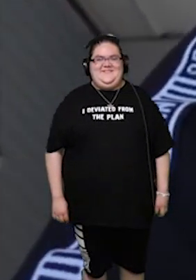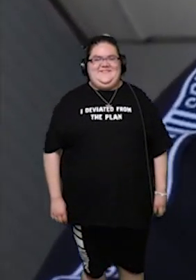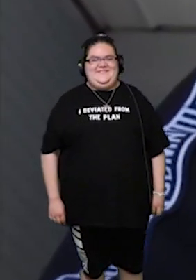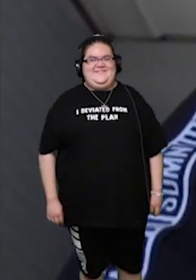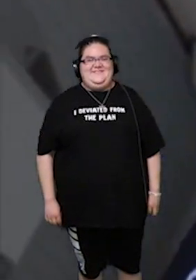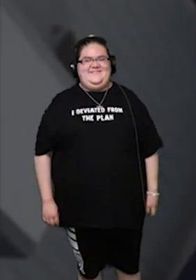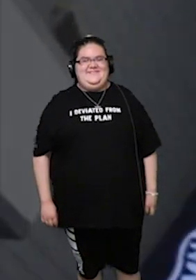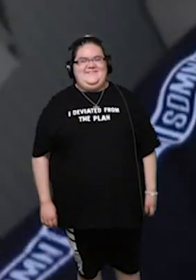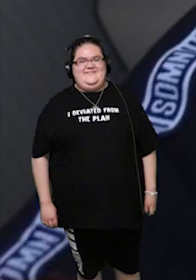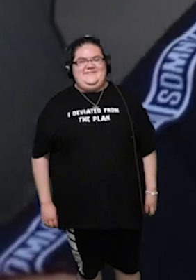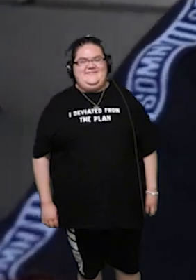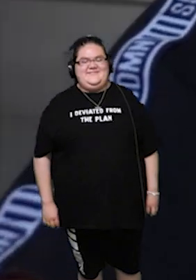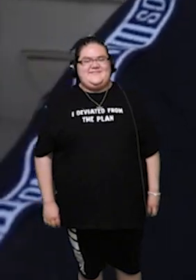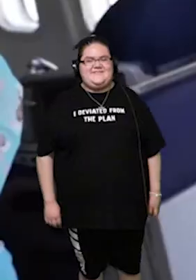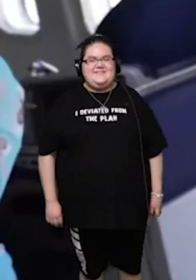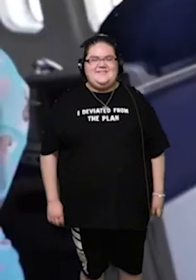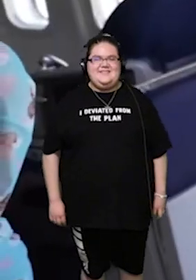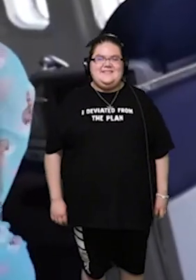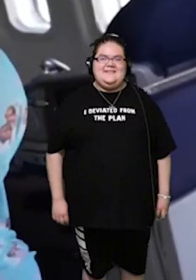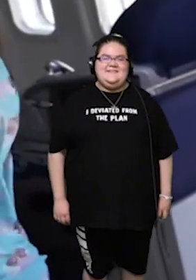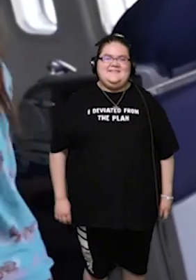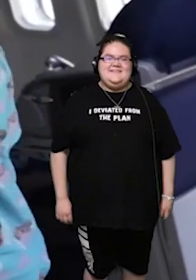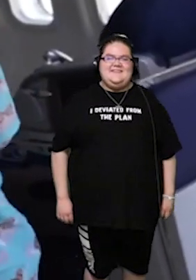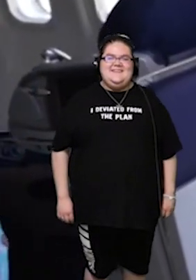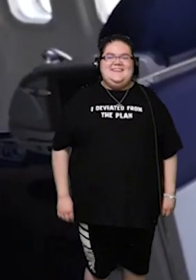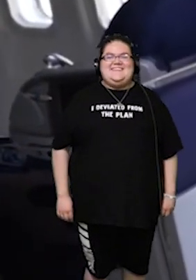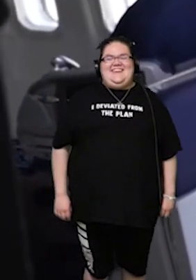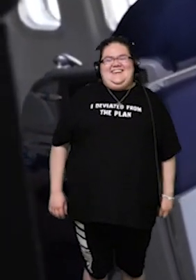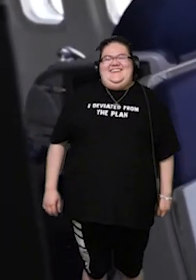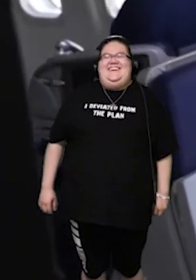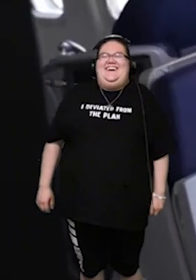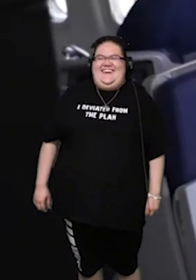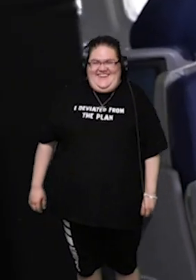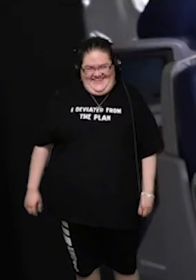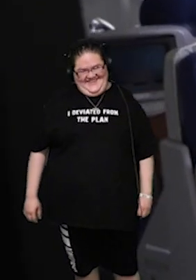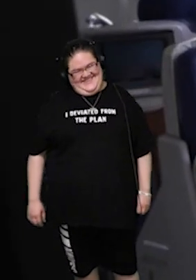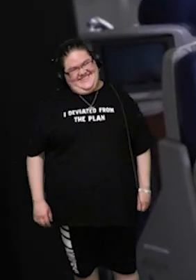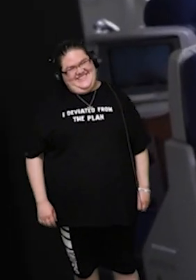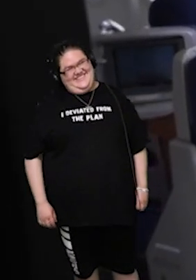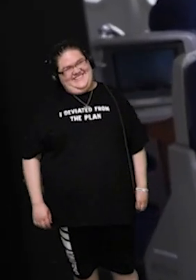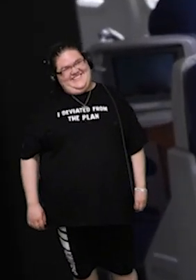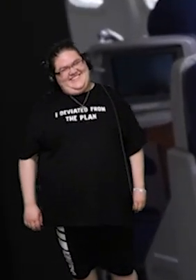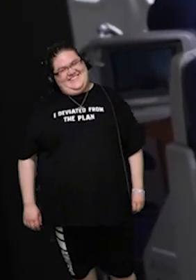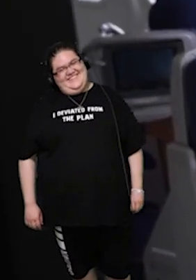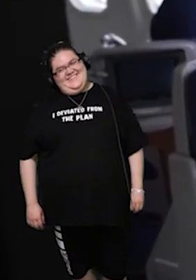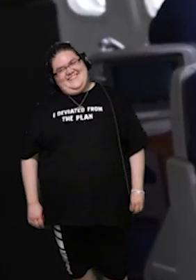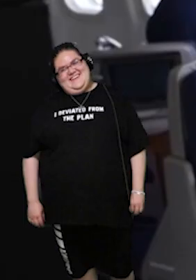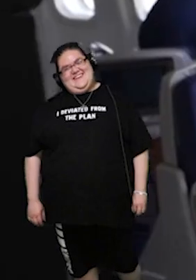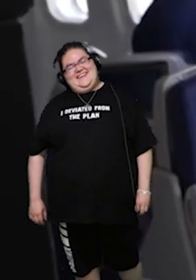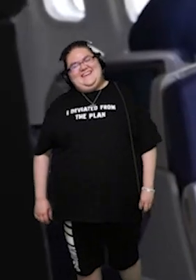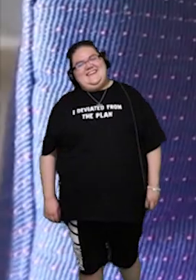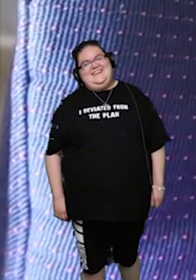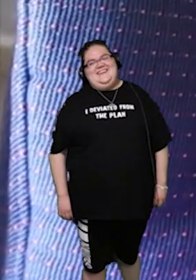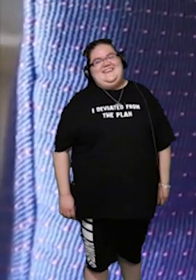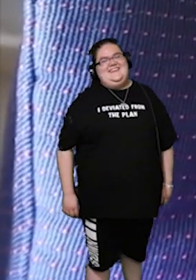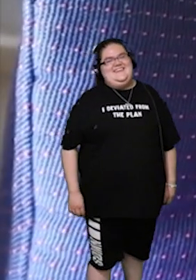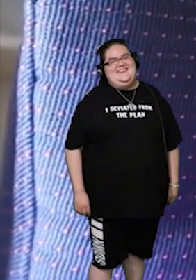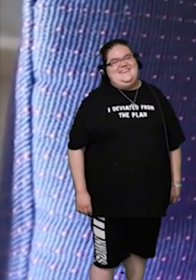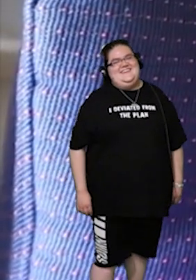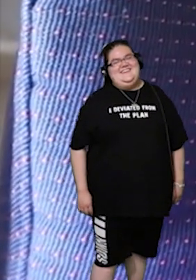down the staircase, depending on which side. I mean, I'm pretty certain I can hear Vic talking, but I can see two Sidemen down there.